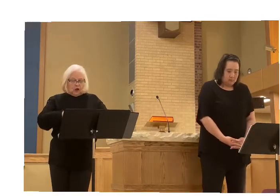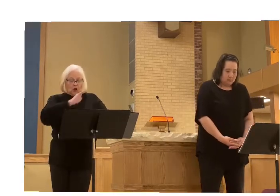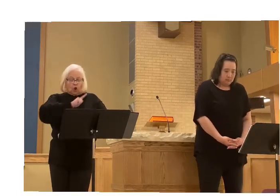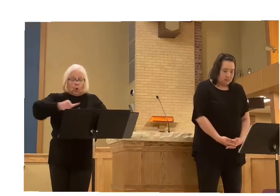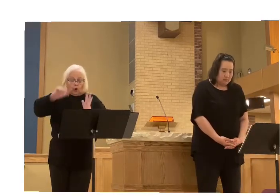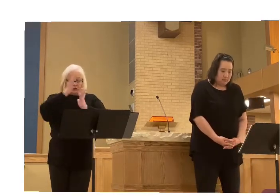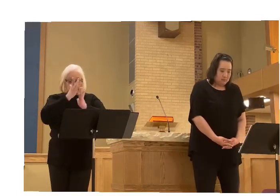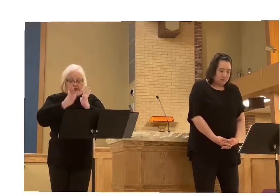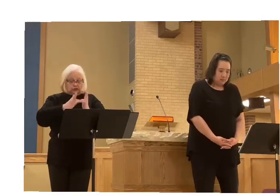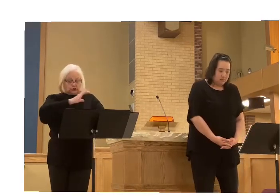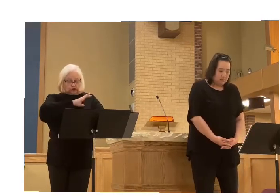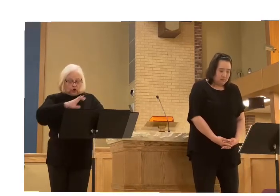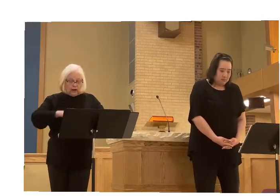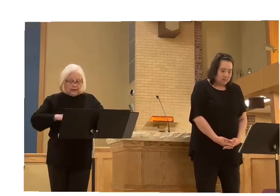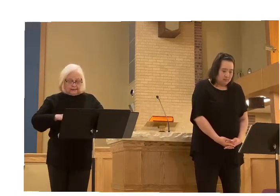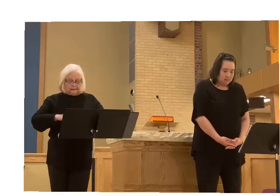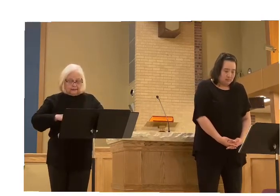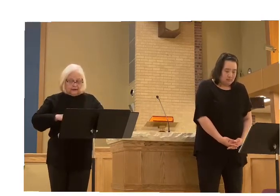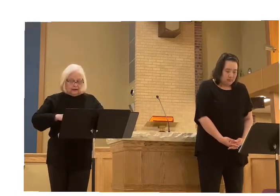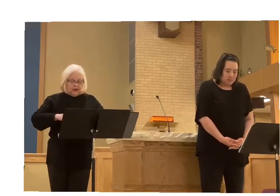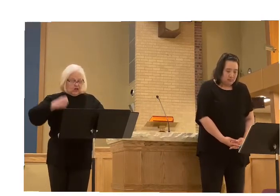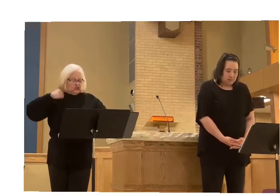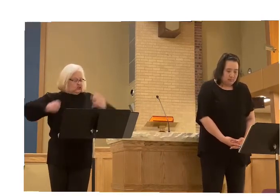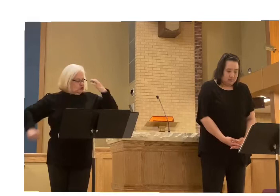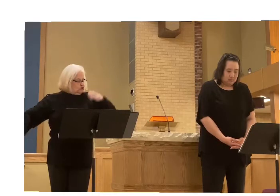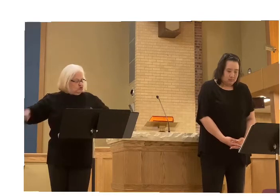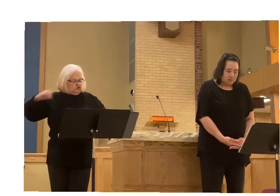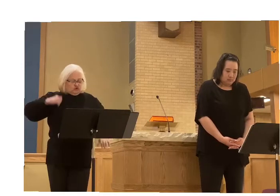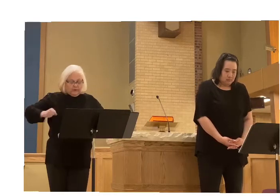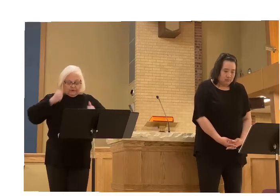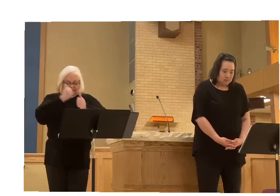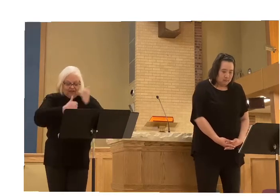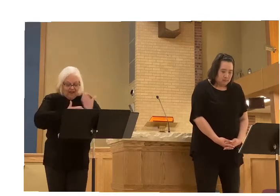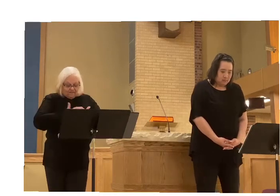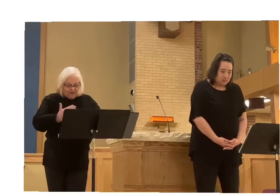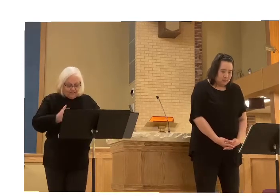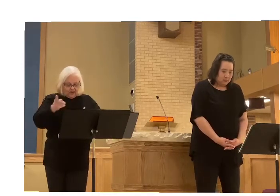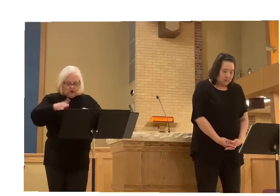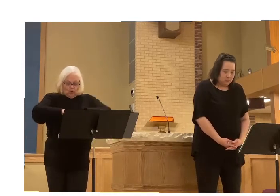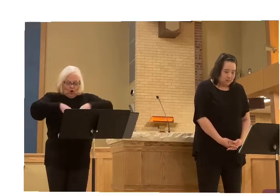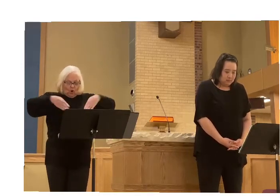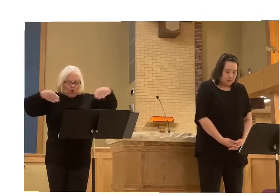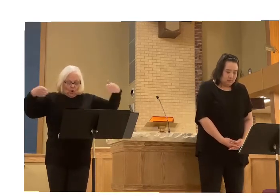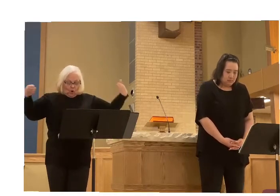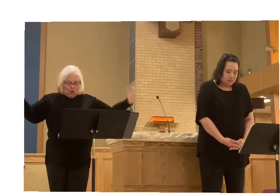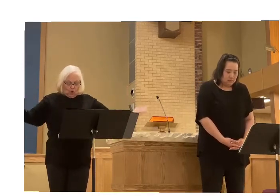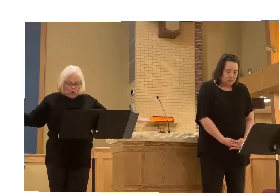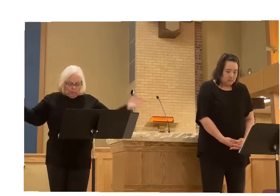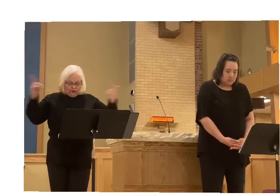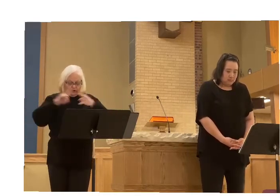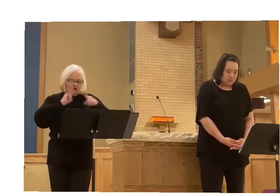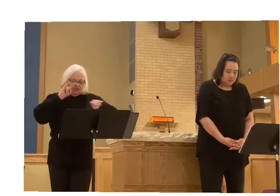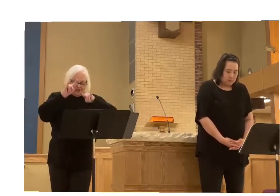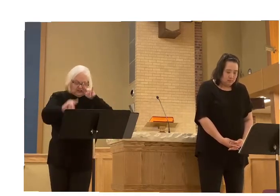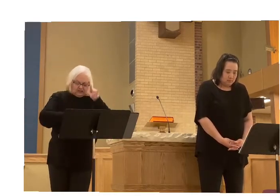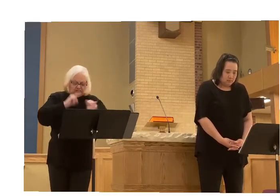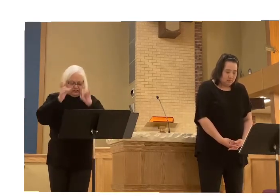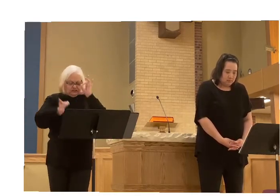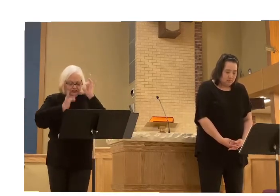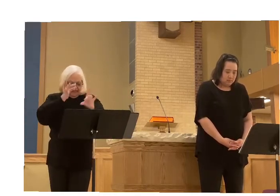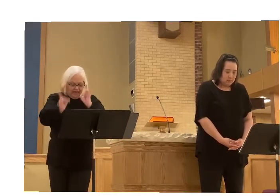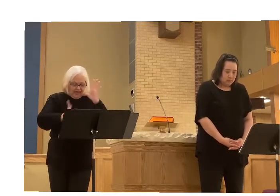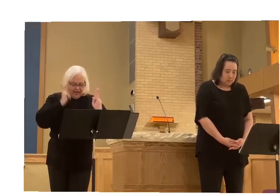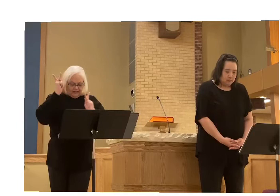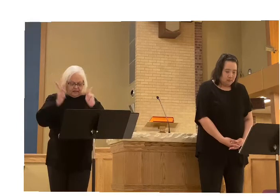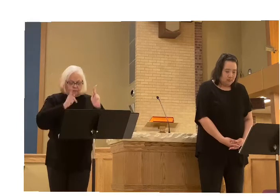Lord Jesus Christ, stripped of everything, you stood exposed to the jeers and contempt of the people whom you